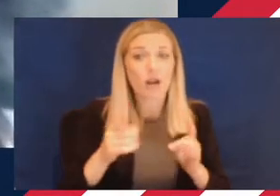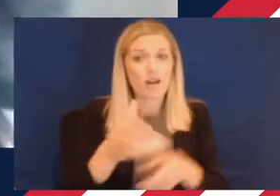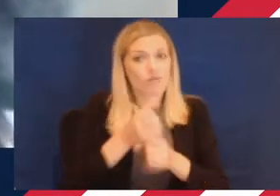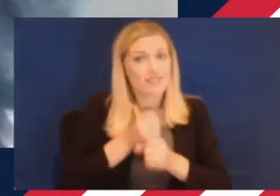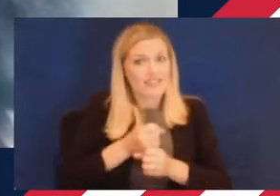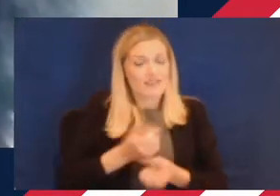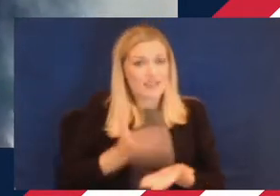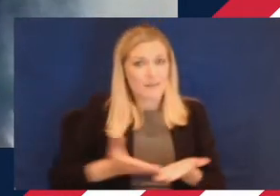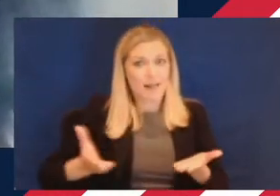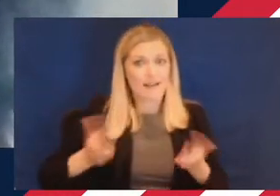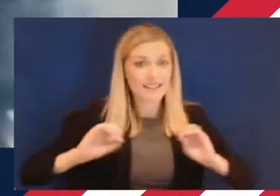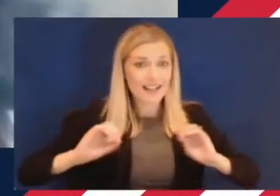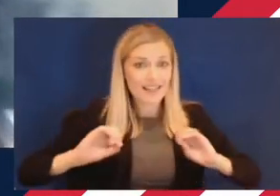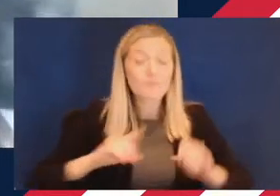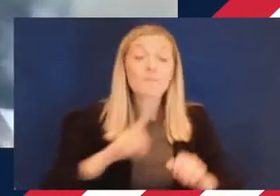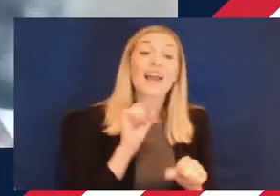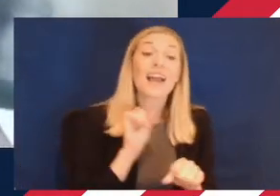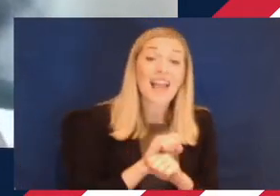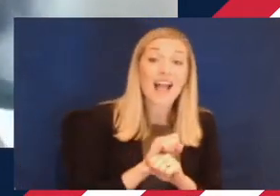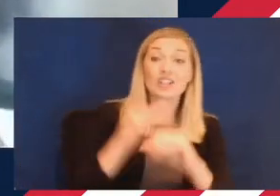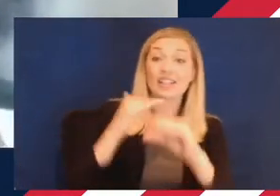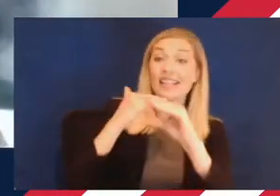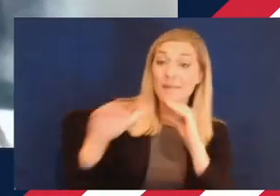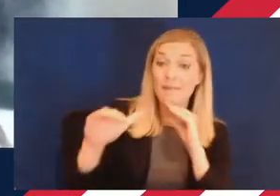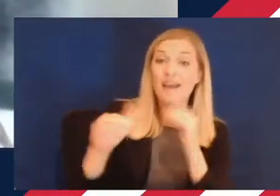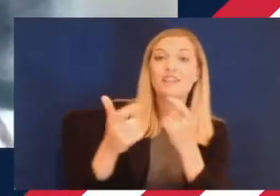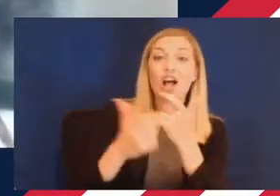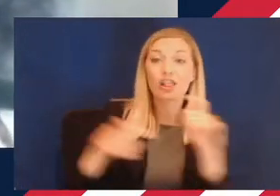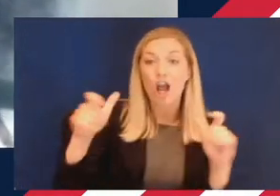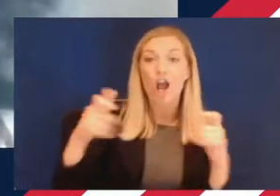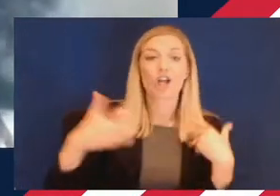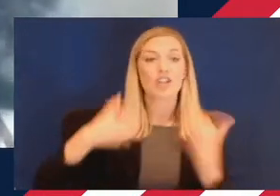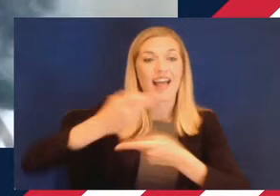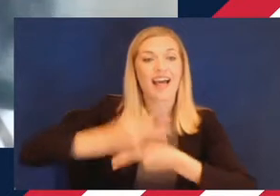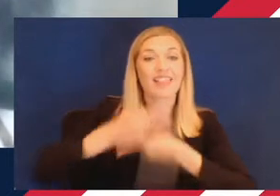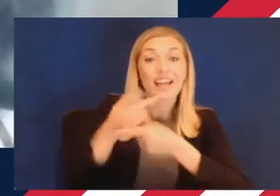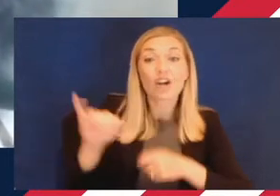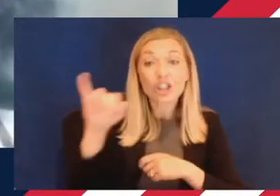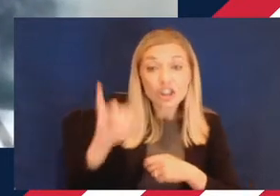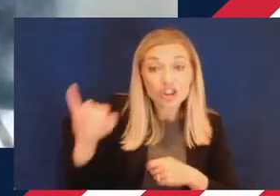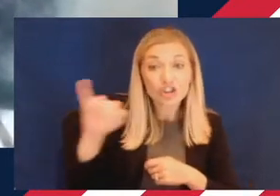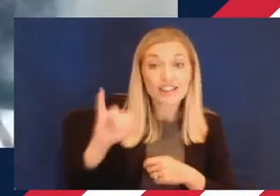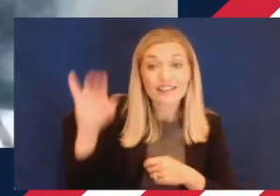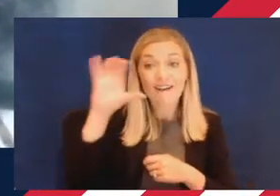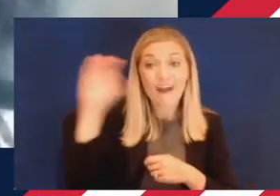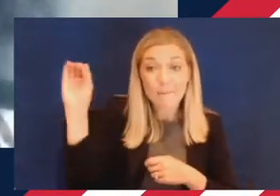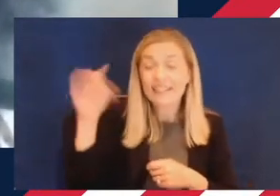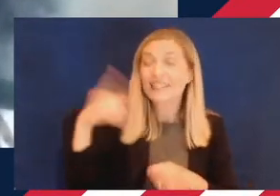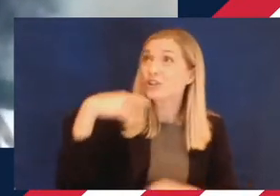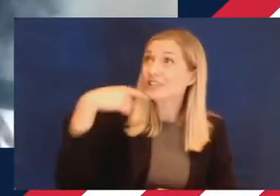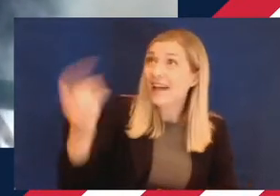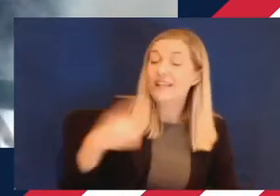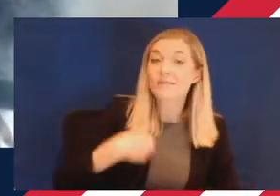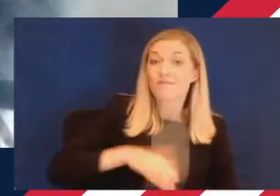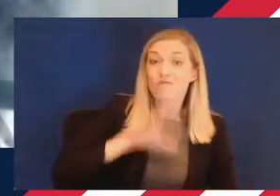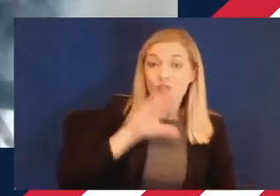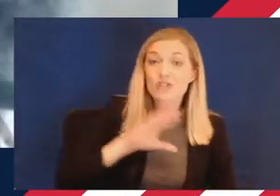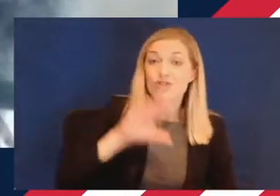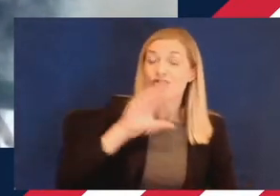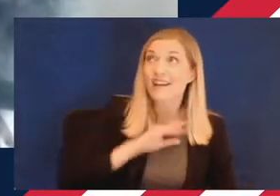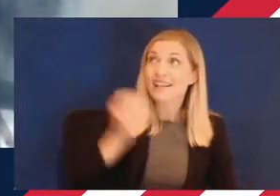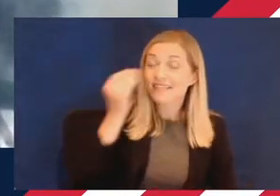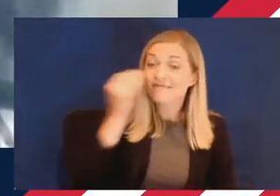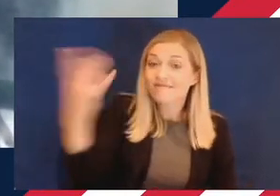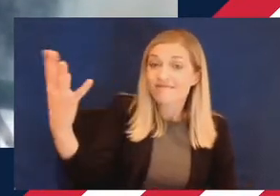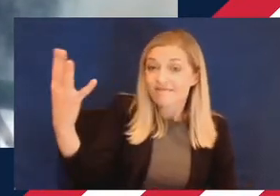sent an email to a life insurance provider to express my frustration. Even though the costs were enormous